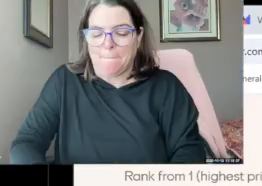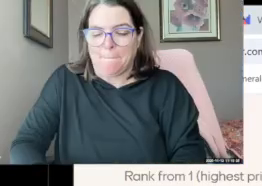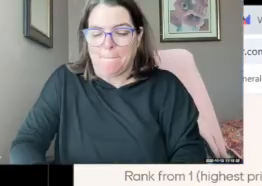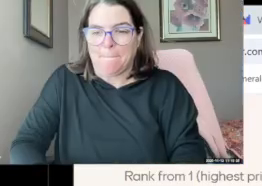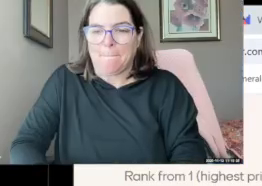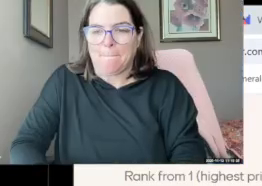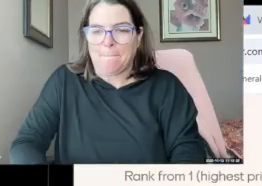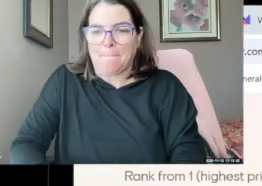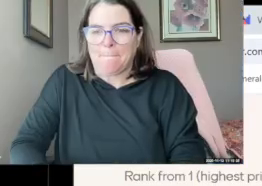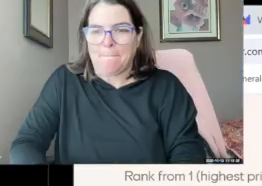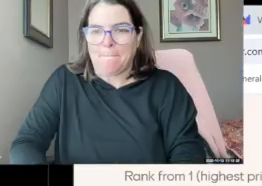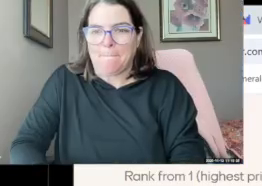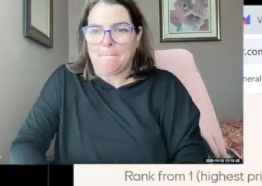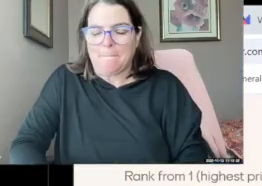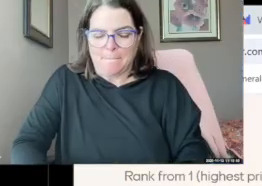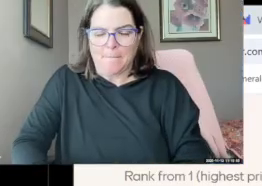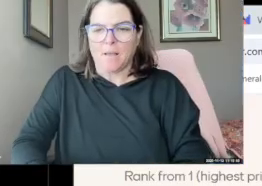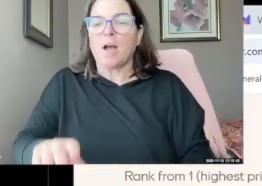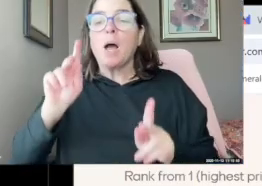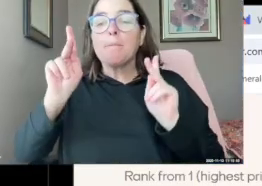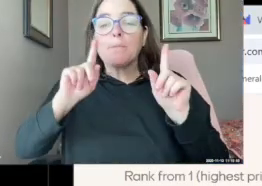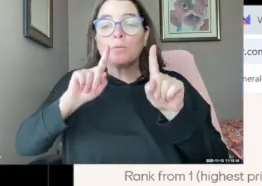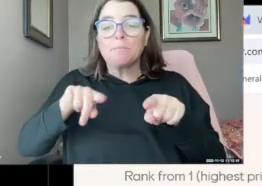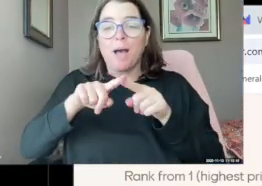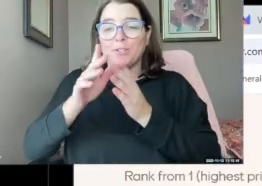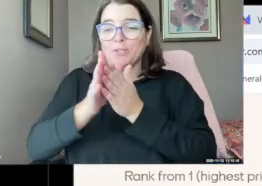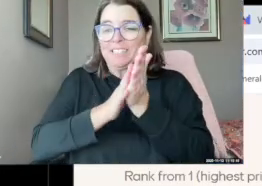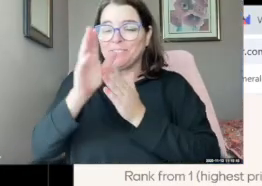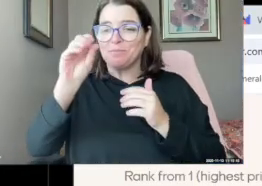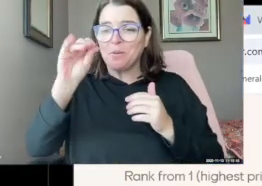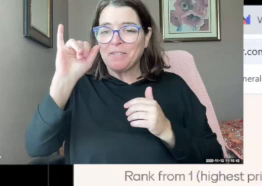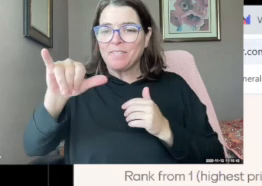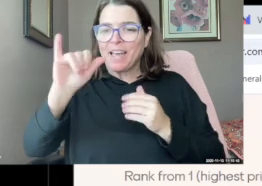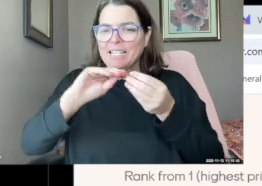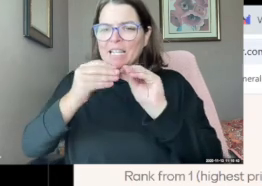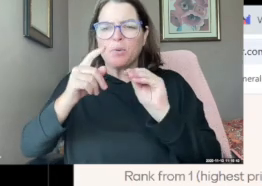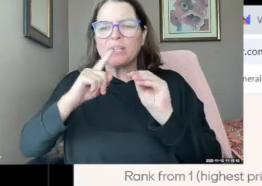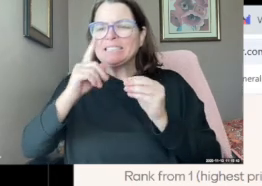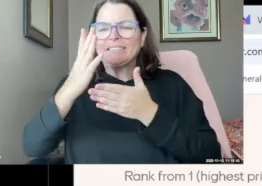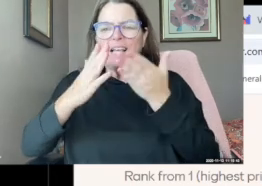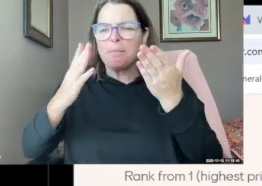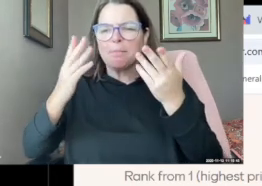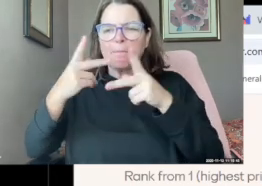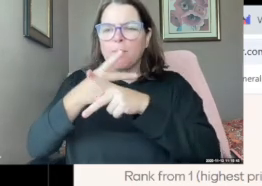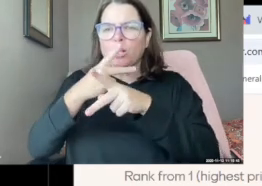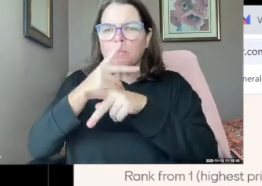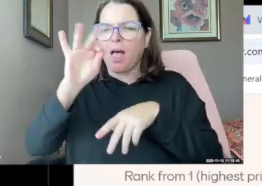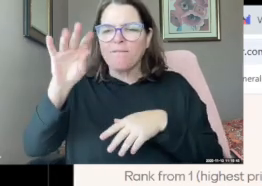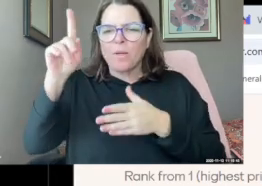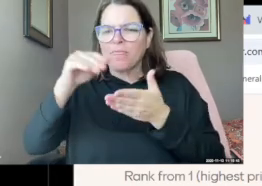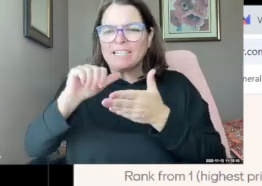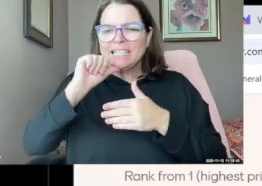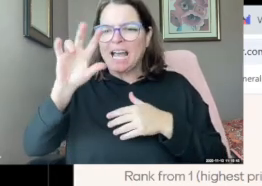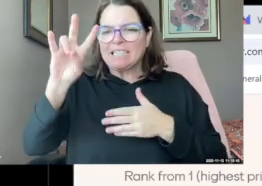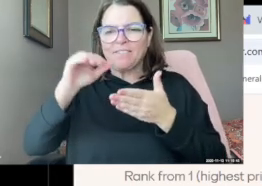Every $1,000 leads to a bump in EV registrations in the state. People respond to incentives. And so if